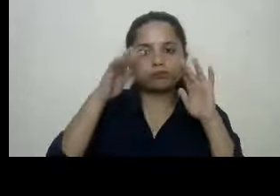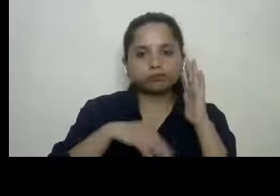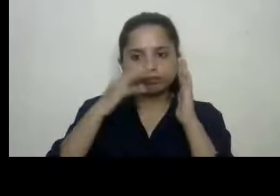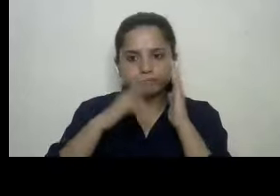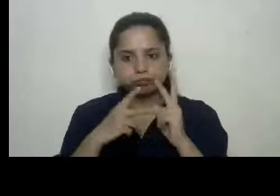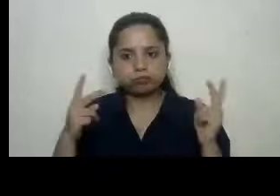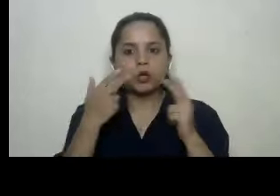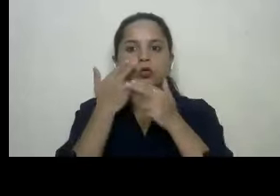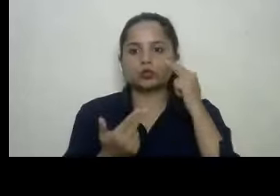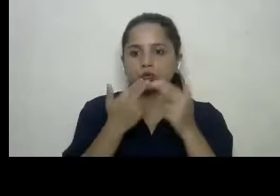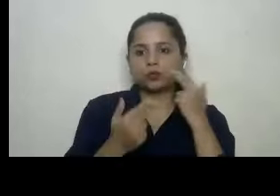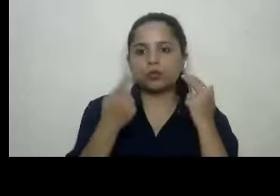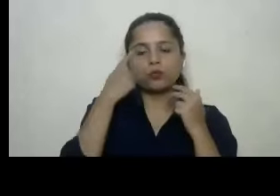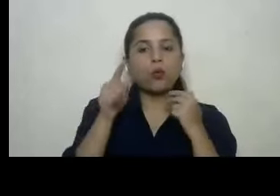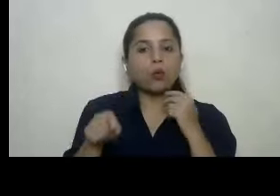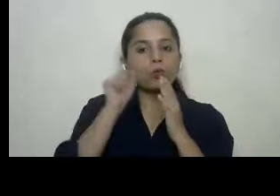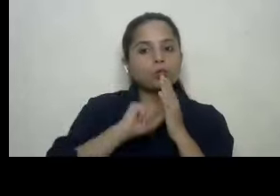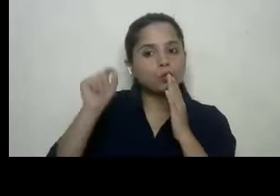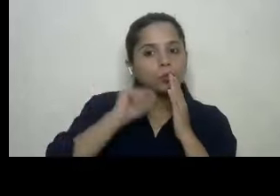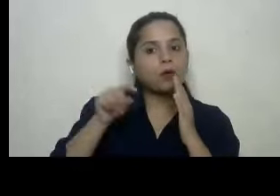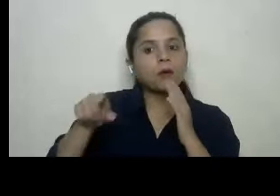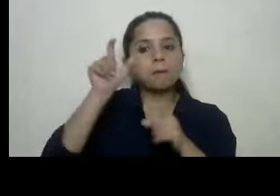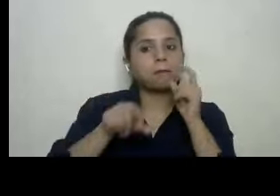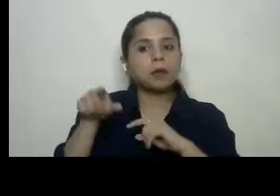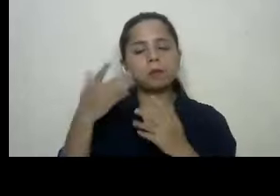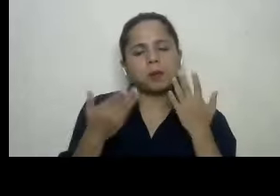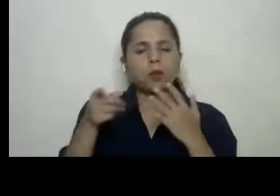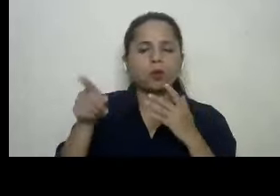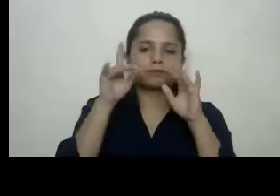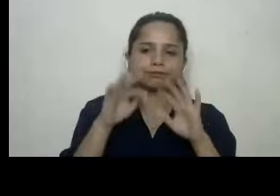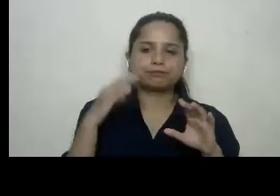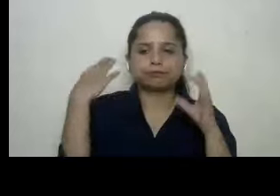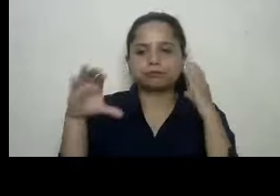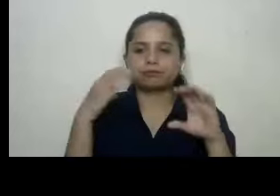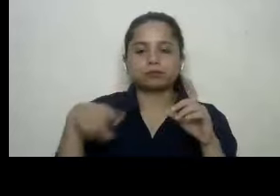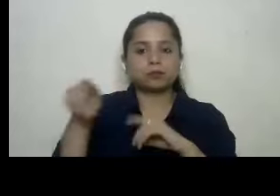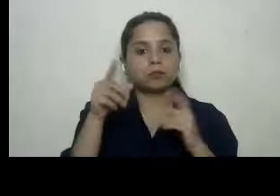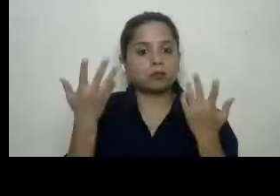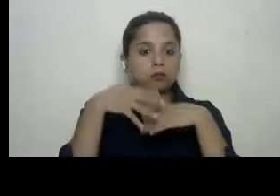which is useful for writers and artists when they have a writer's block, maybe. It can integrate with so many